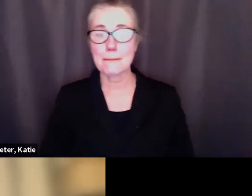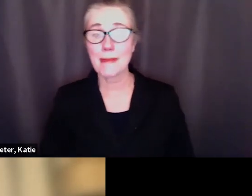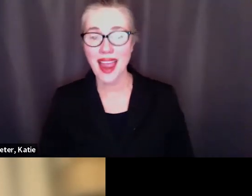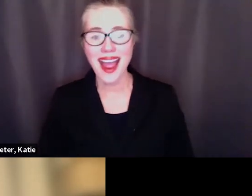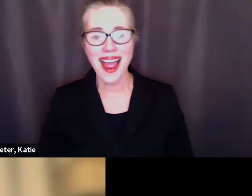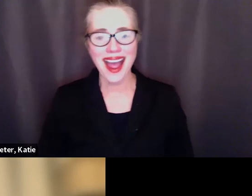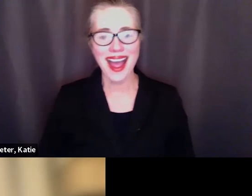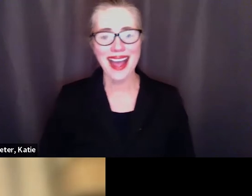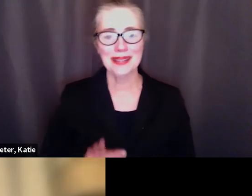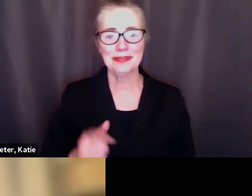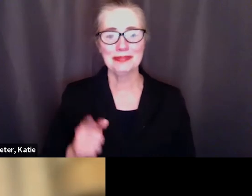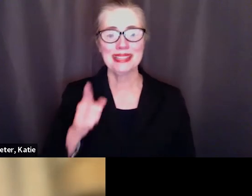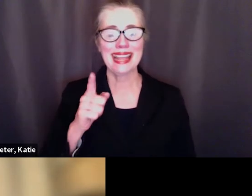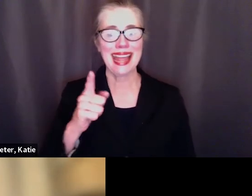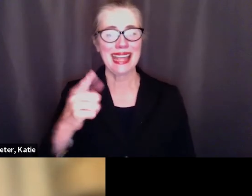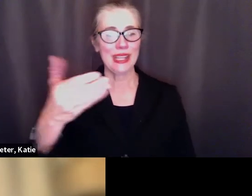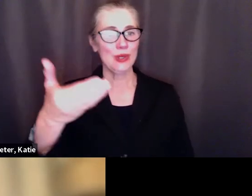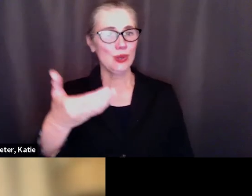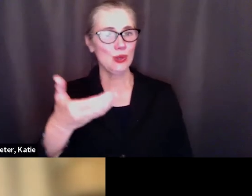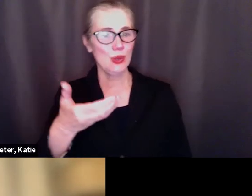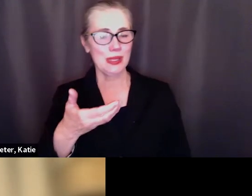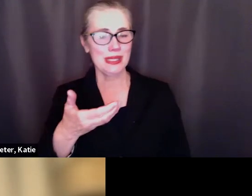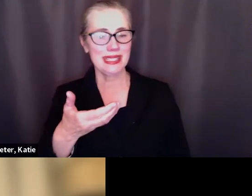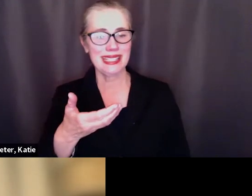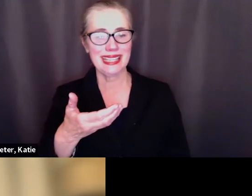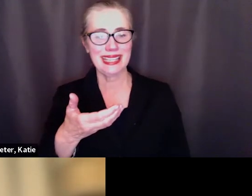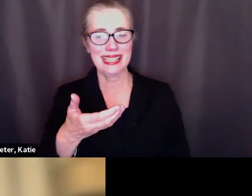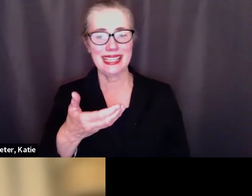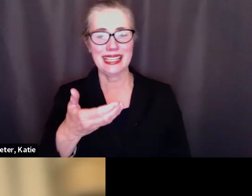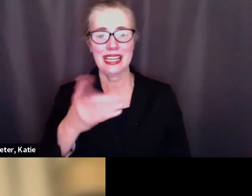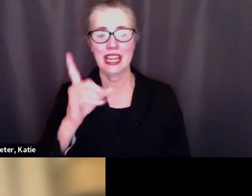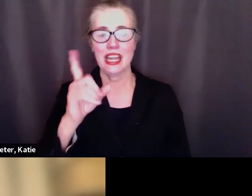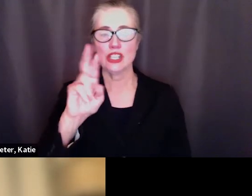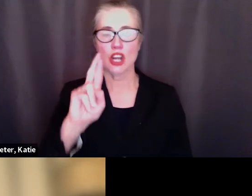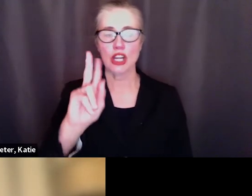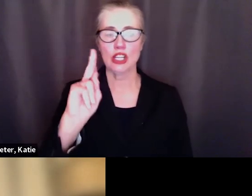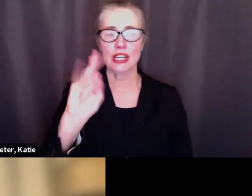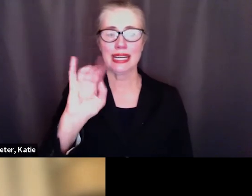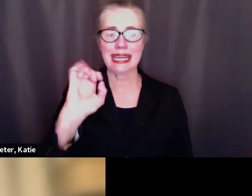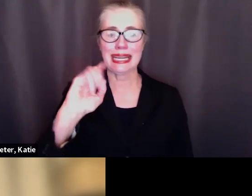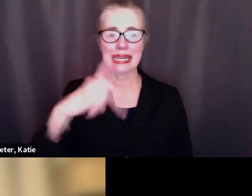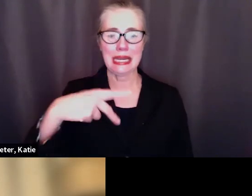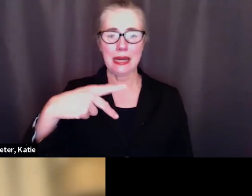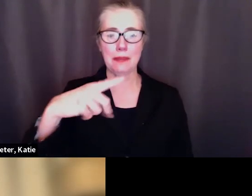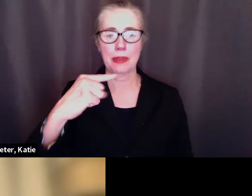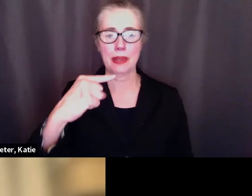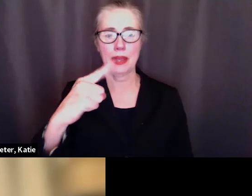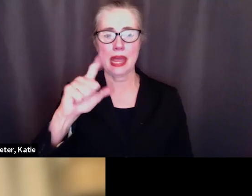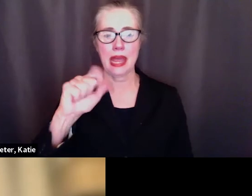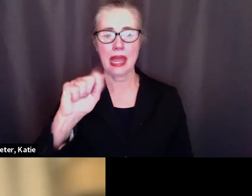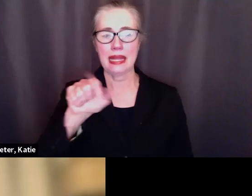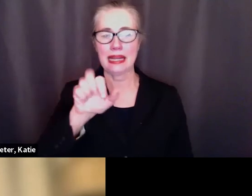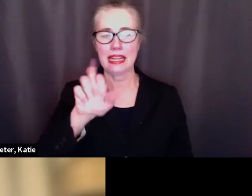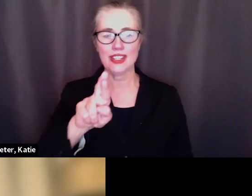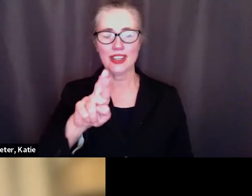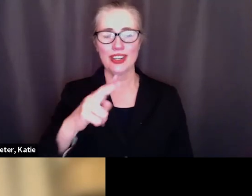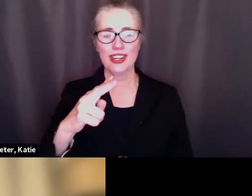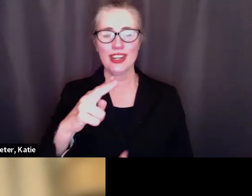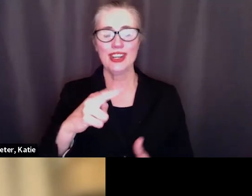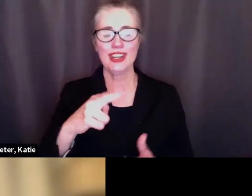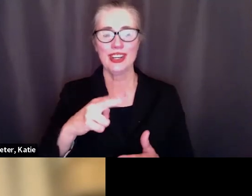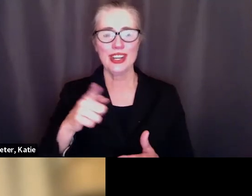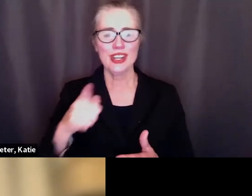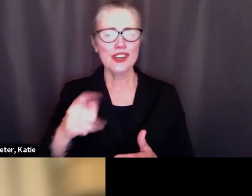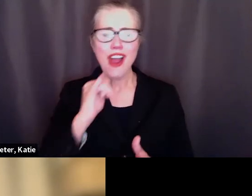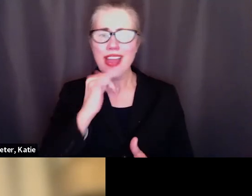is i would like to introduce dr kip glazer to discuss this wonderful project that oh you're on the